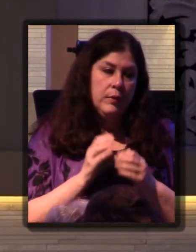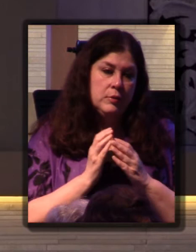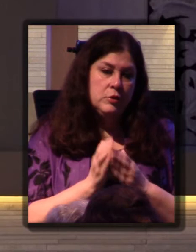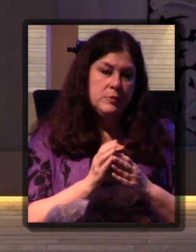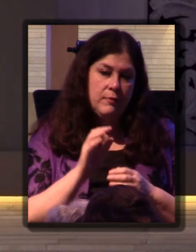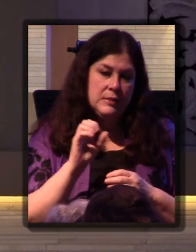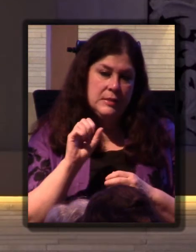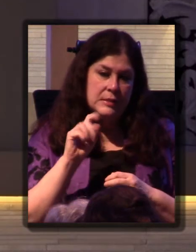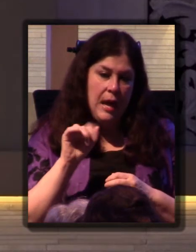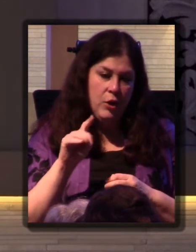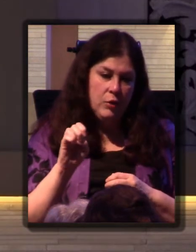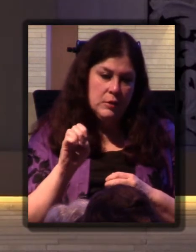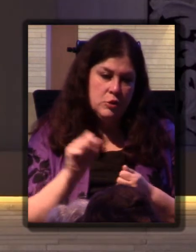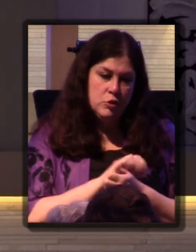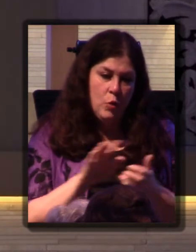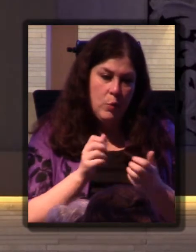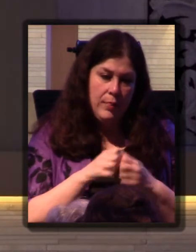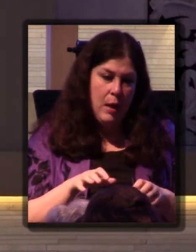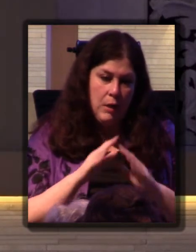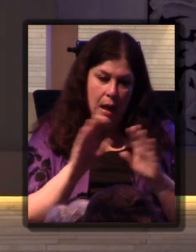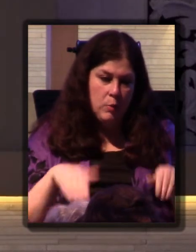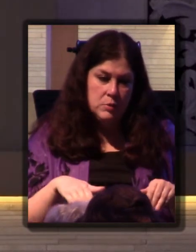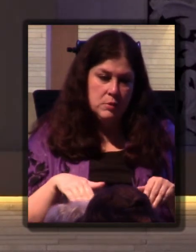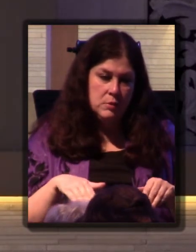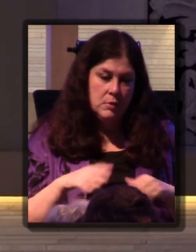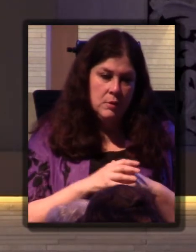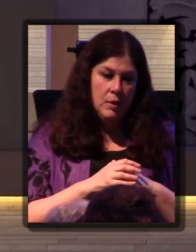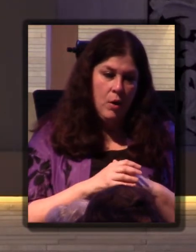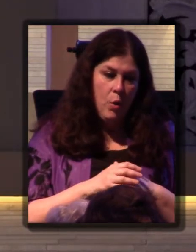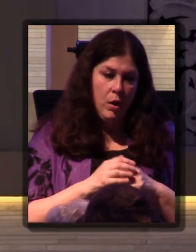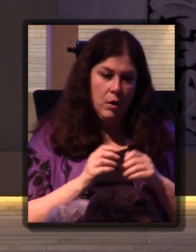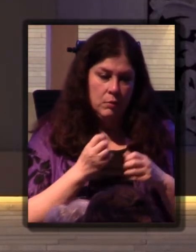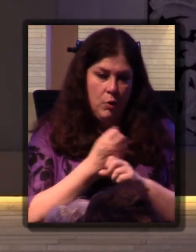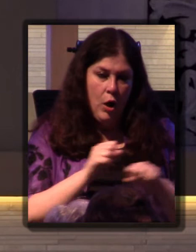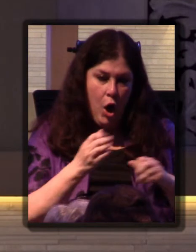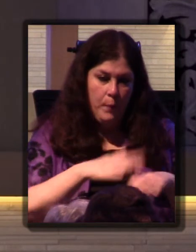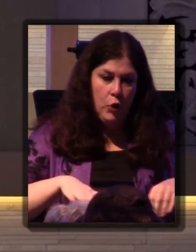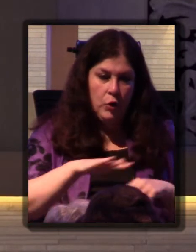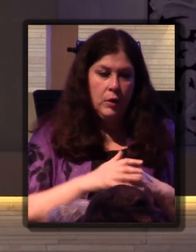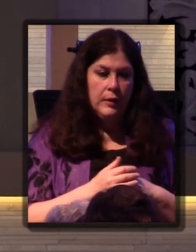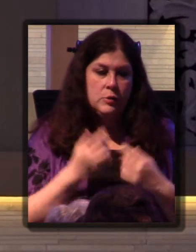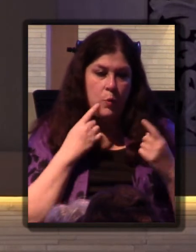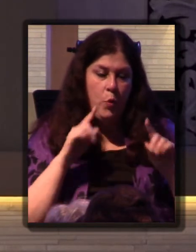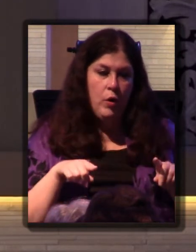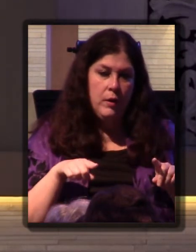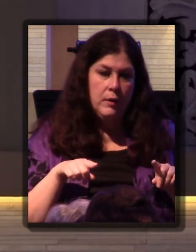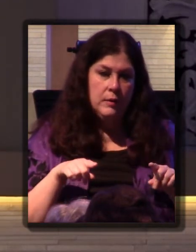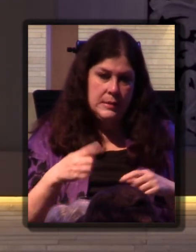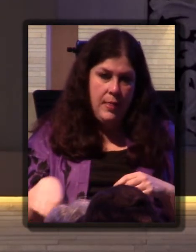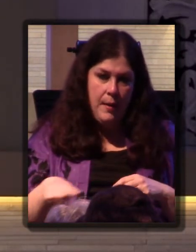of Tarshish, for Tyre is destroyed without house or harbor. It is reported to them from